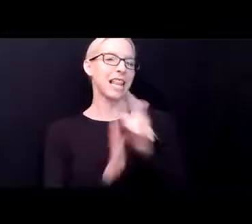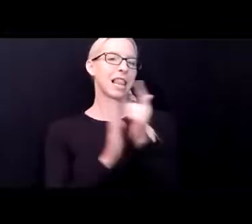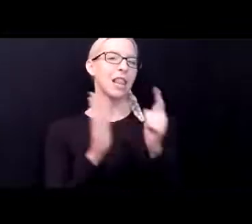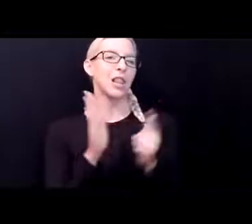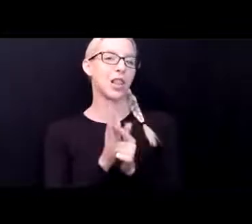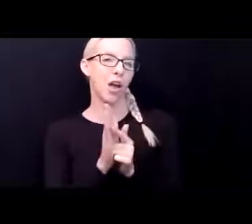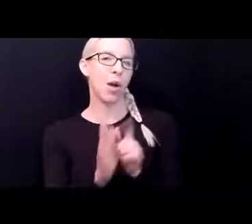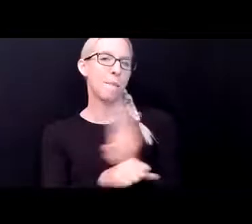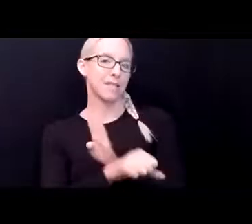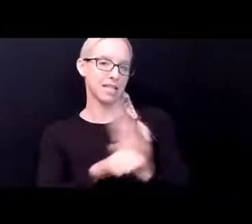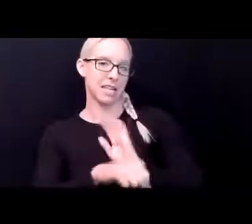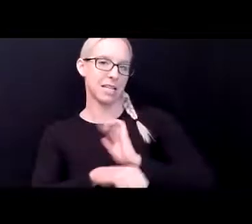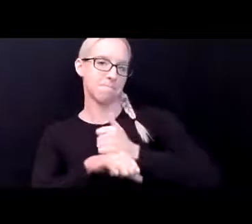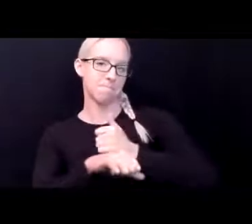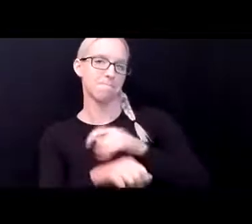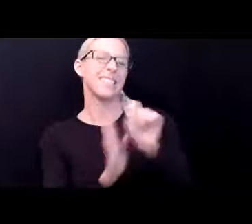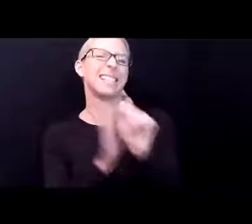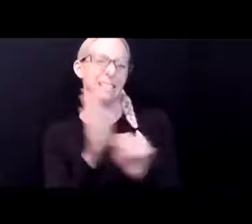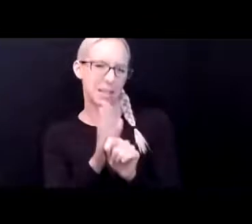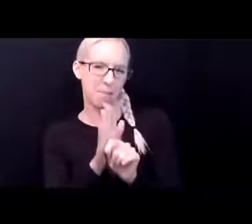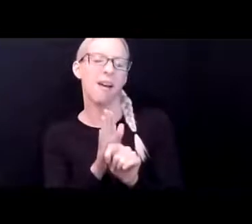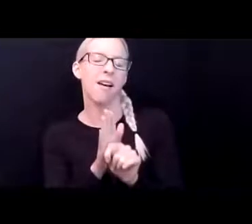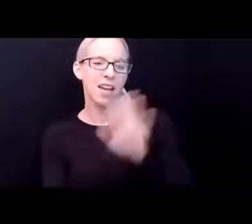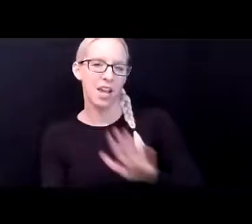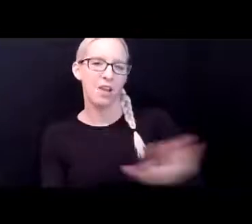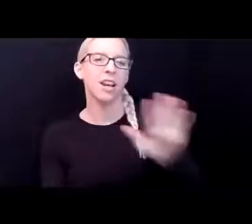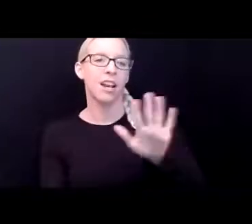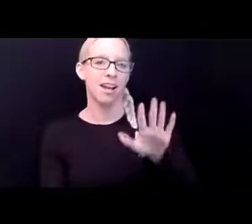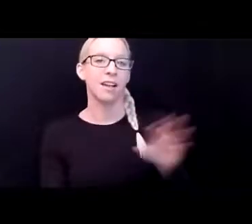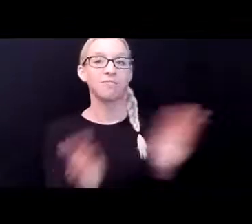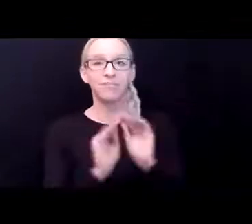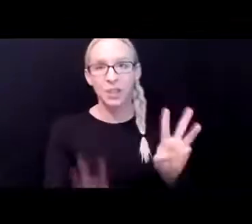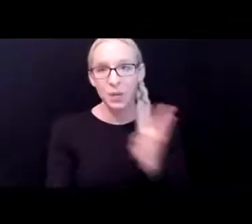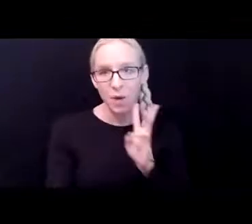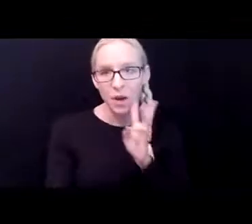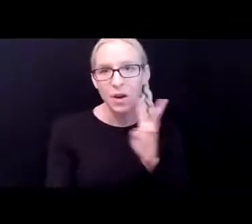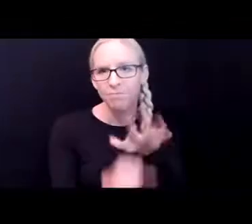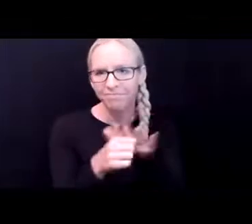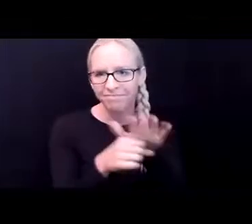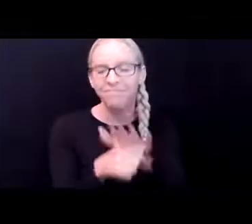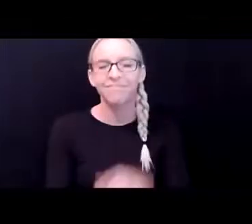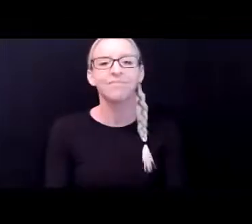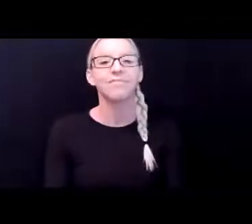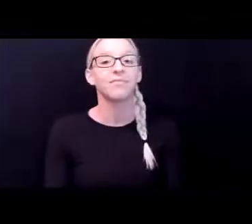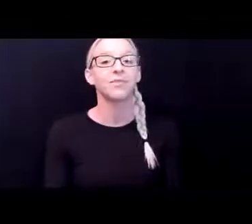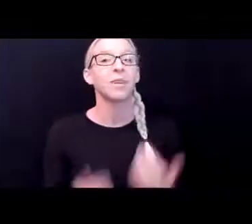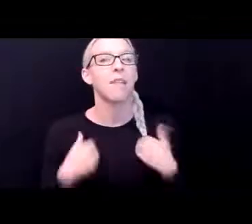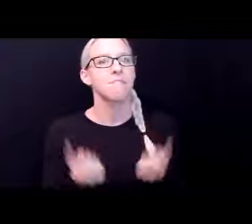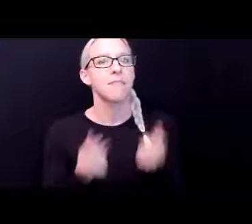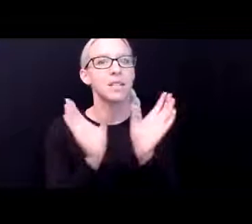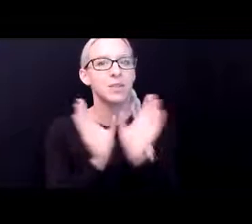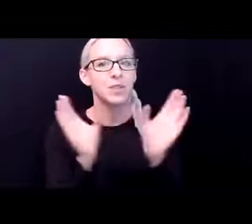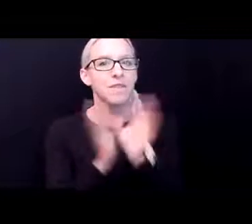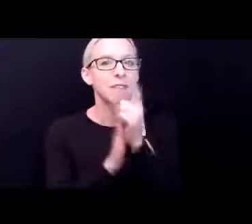Bay area, actually Clearwater. We have 4 board certified elder law attorneys. A lot of people ask why elder